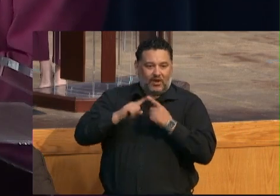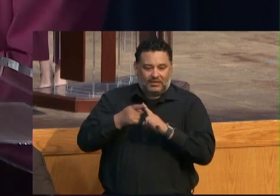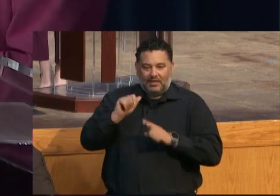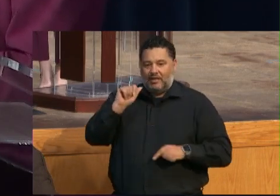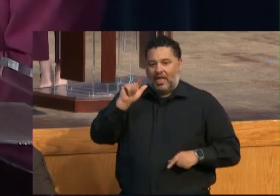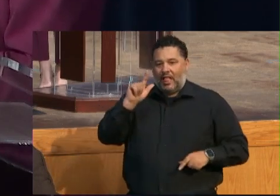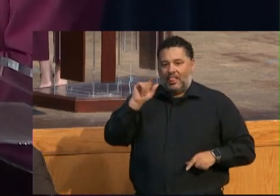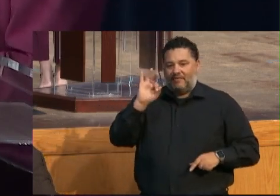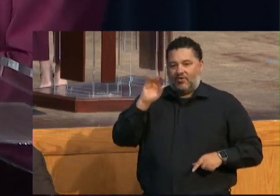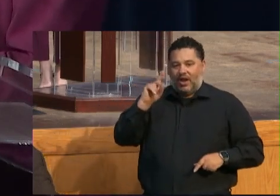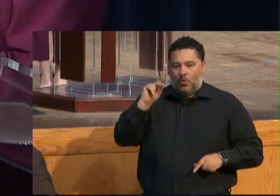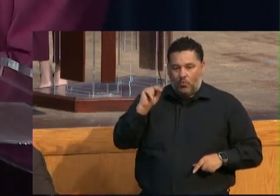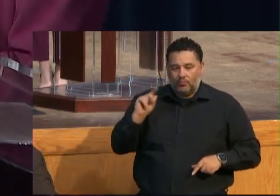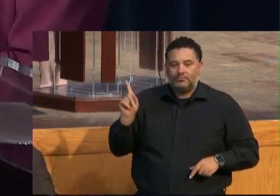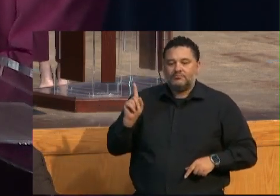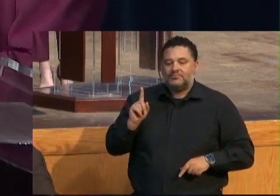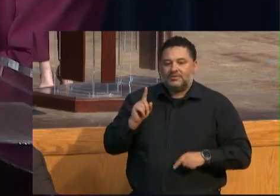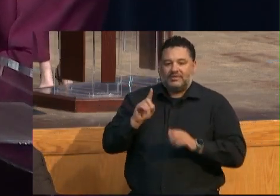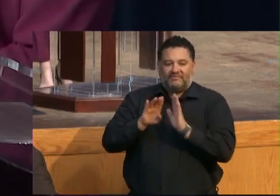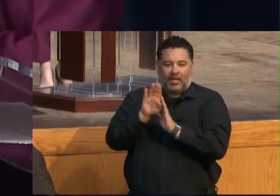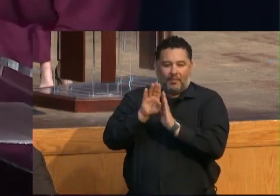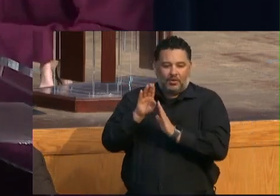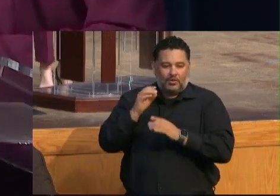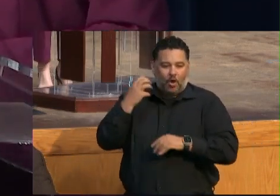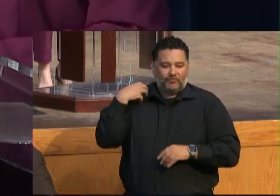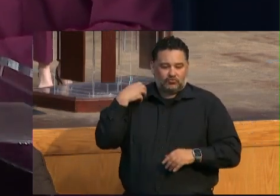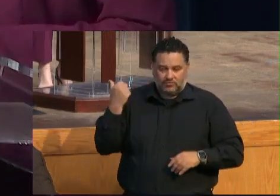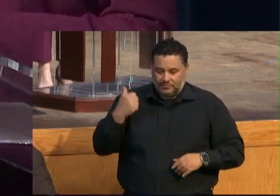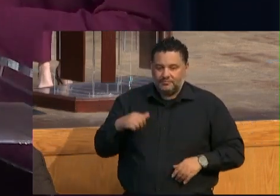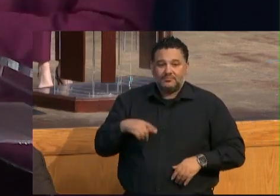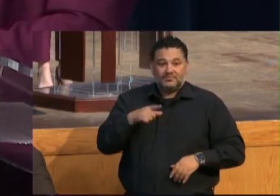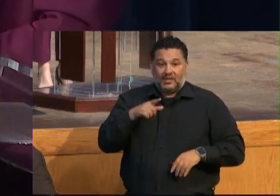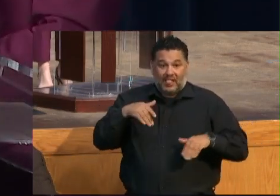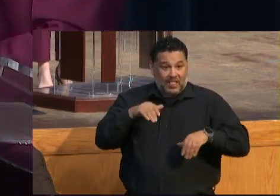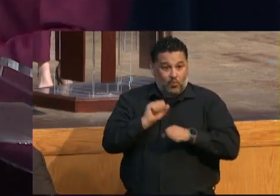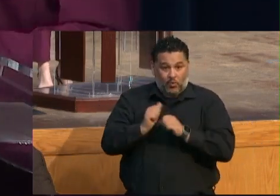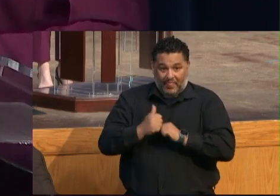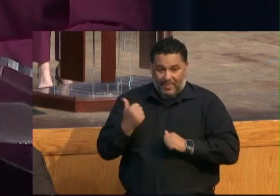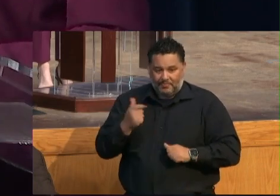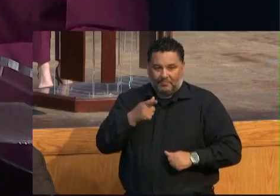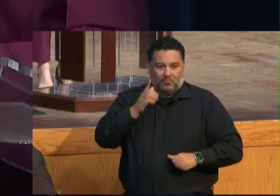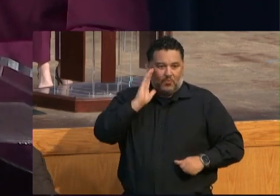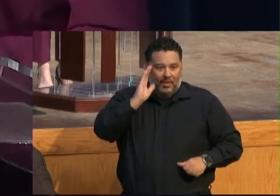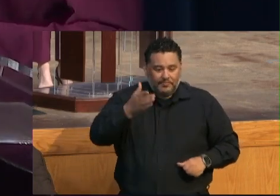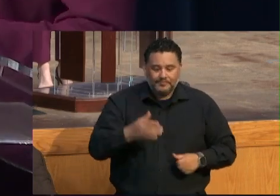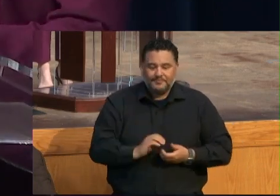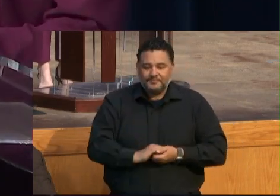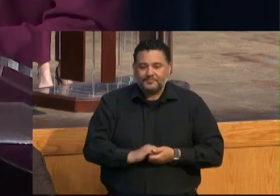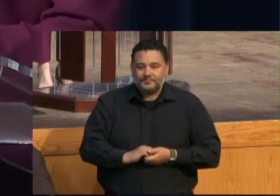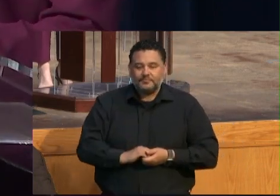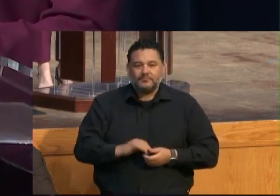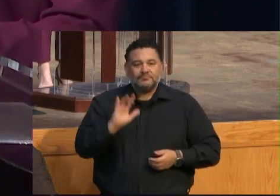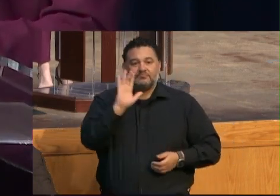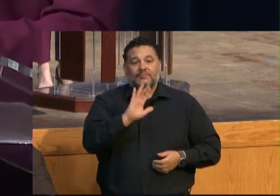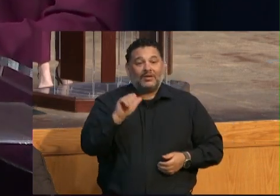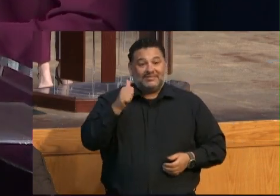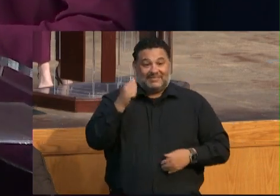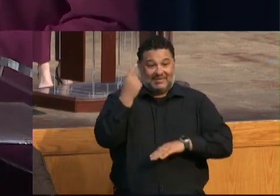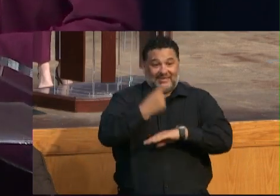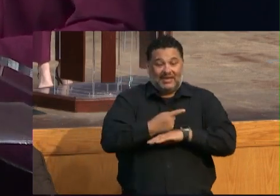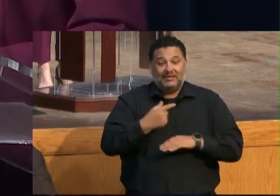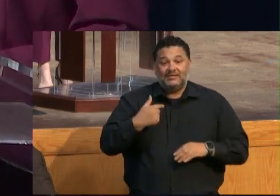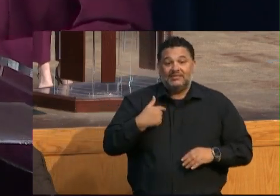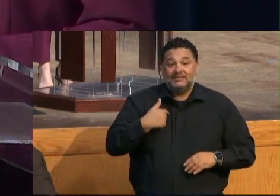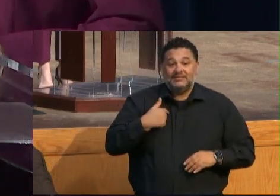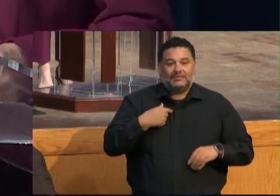development officer. And if you have not had a chance to work with him yet, you will, because in about 10 days, I am moving